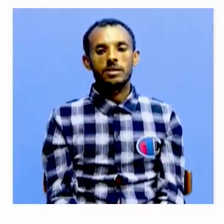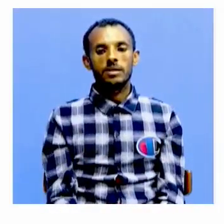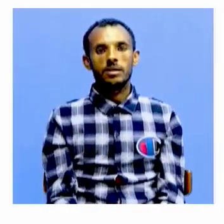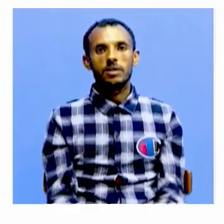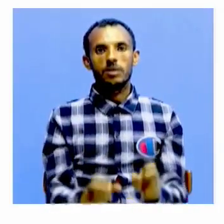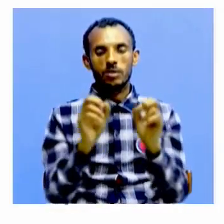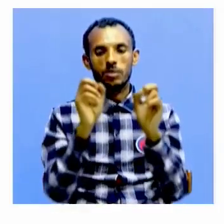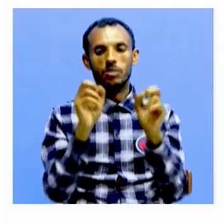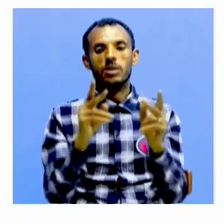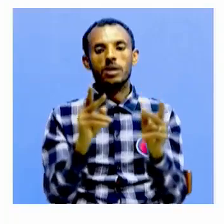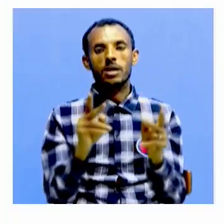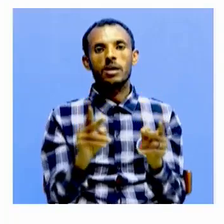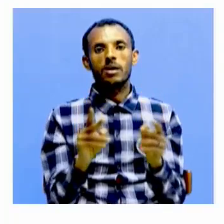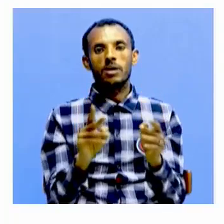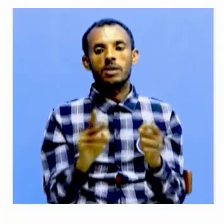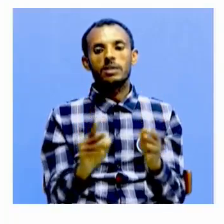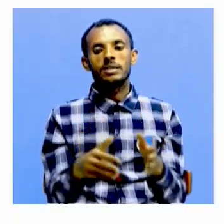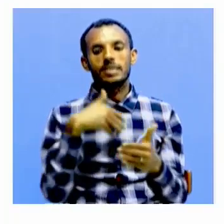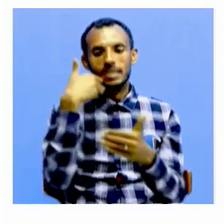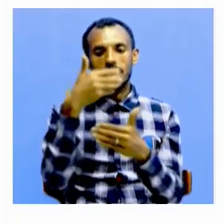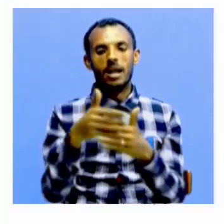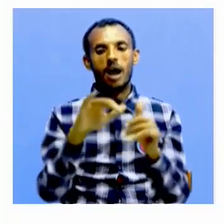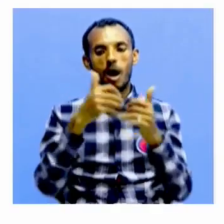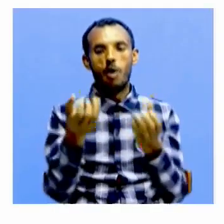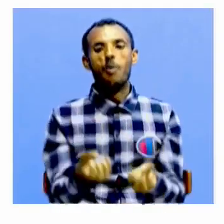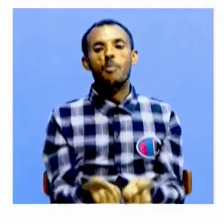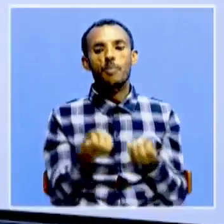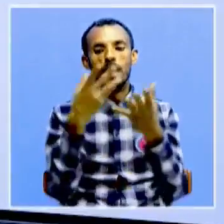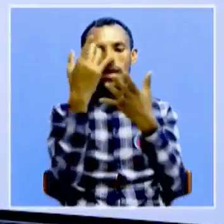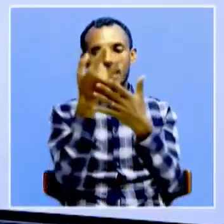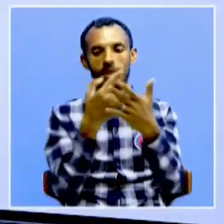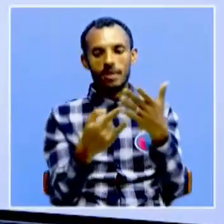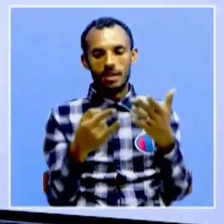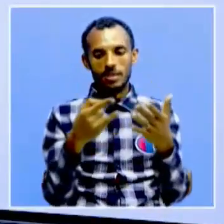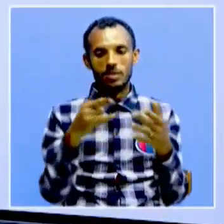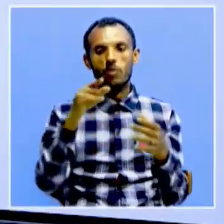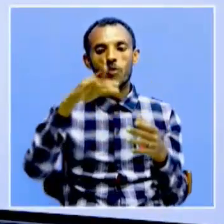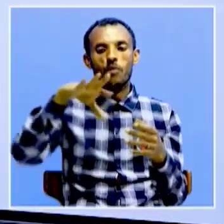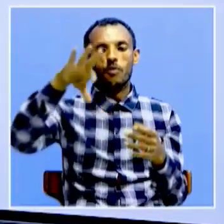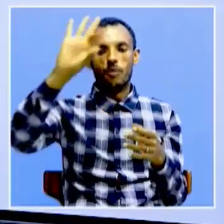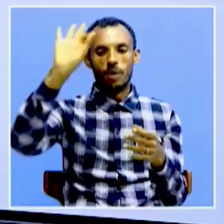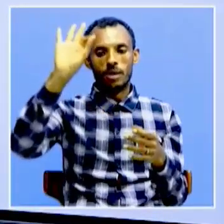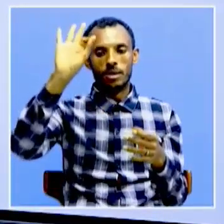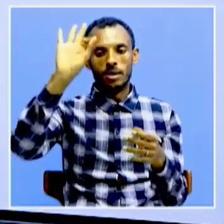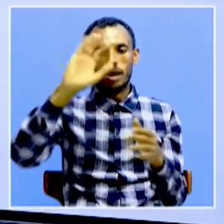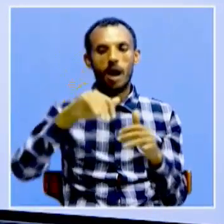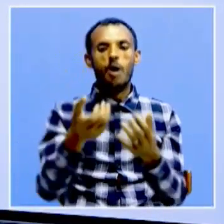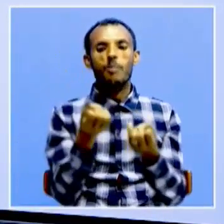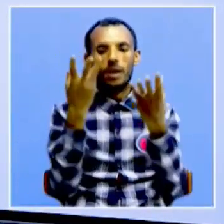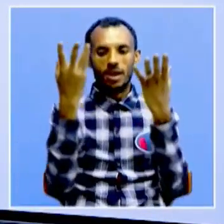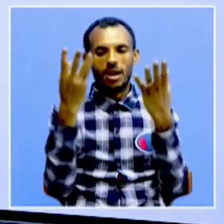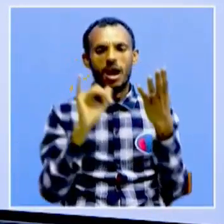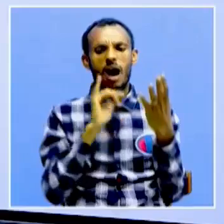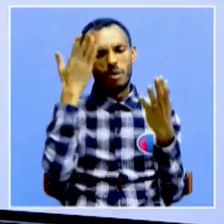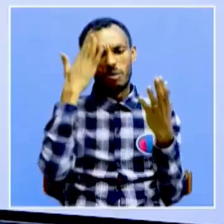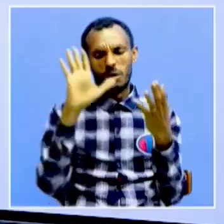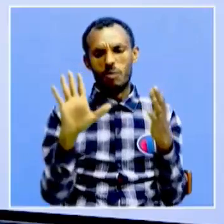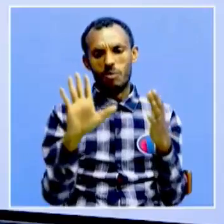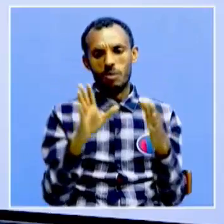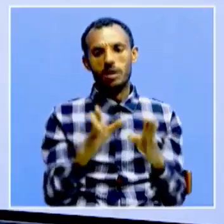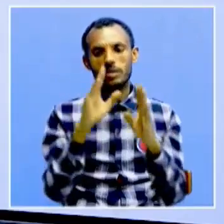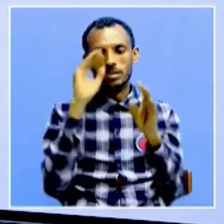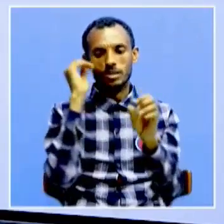Okay? All right. Then, how many details have you found? How many? I don't know. Let's do it